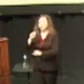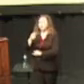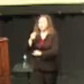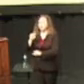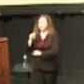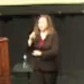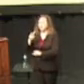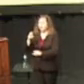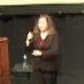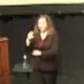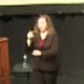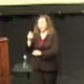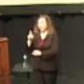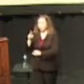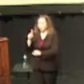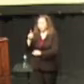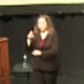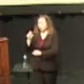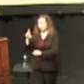Hammerdinger.